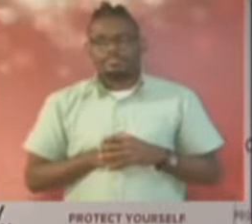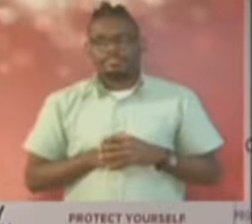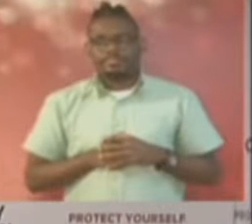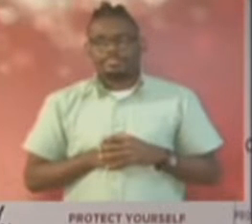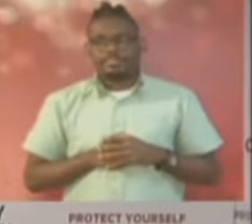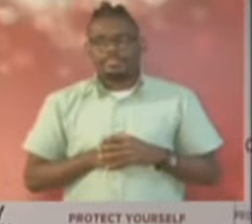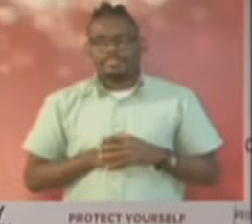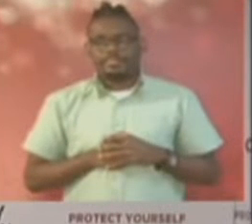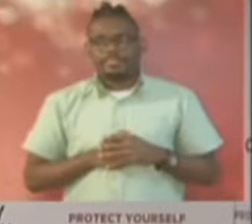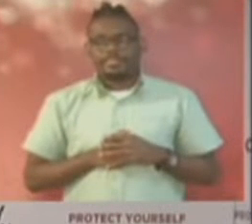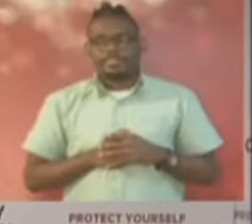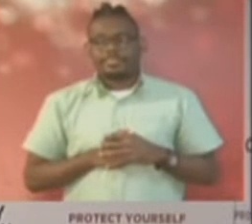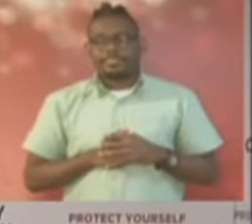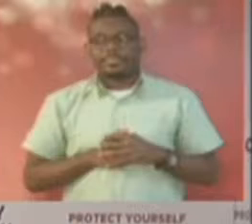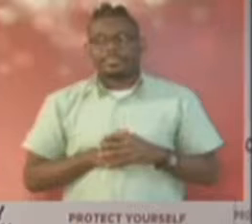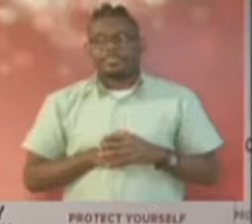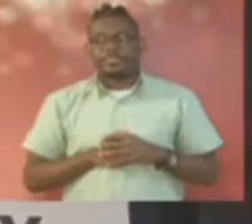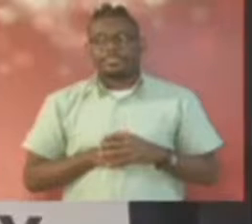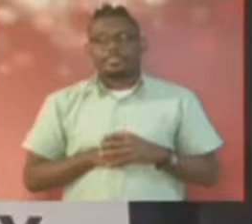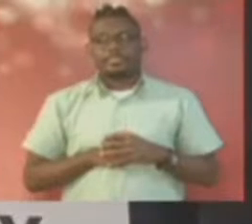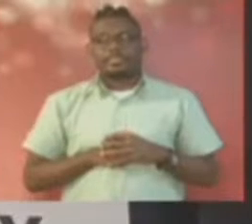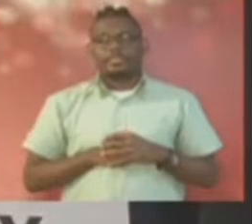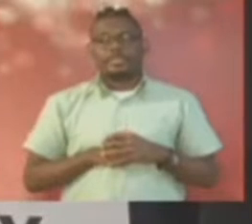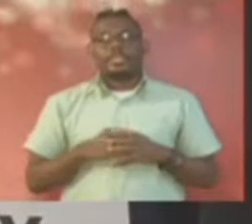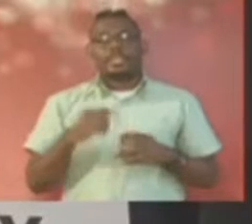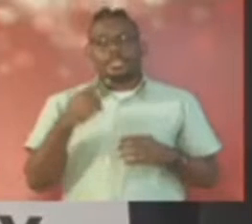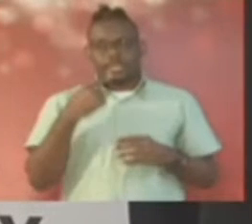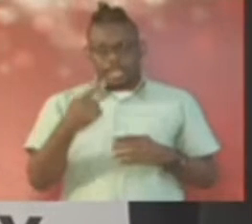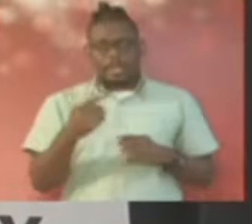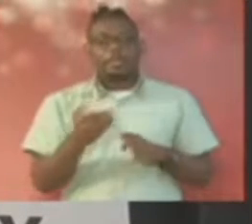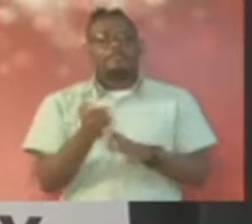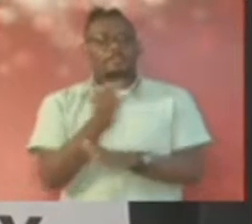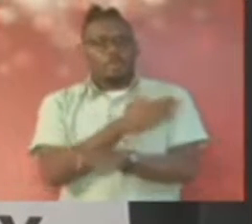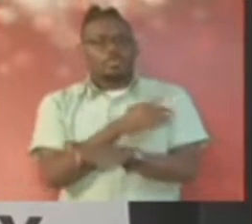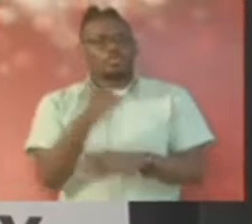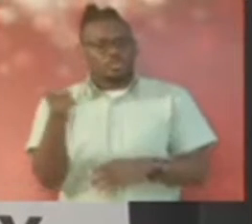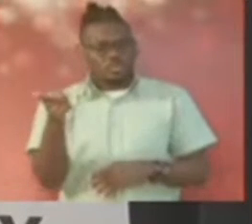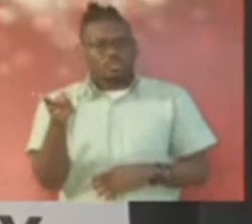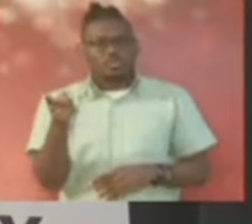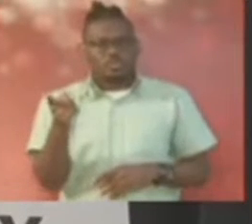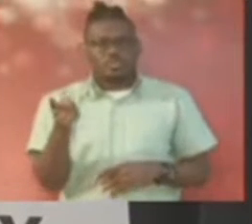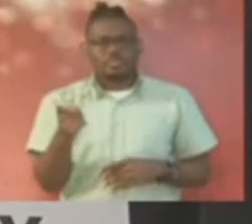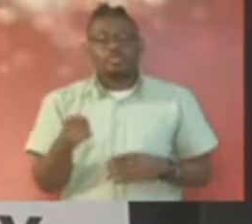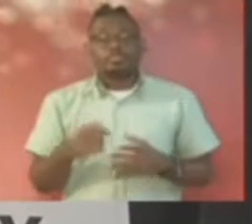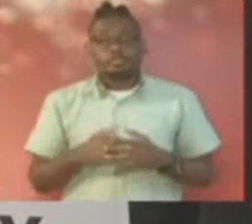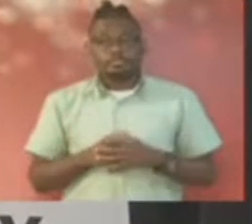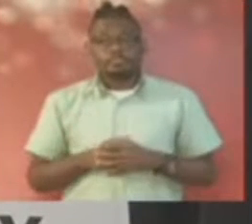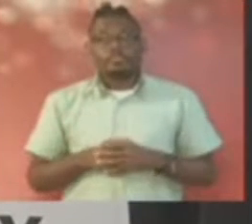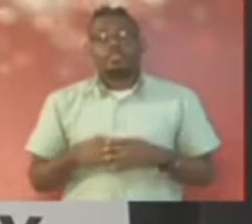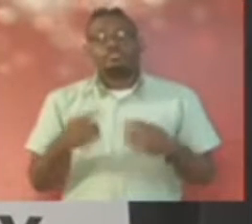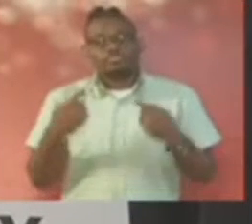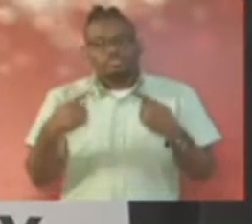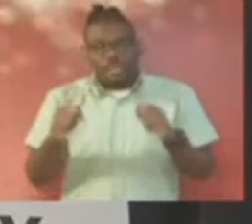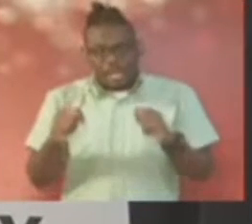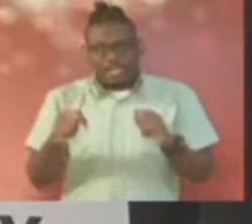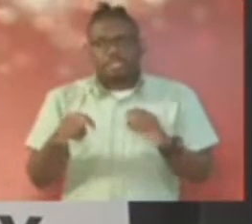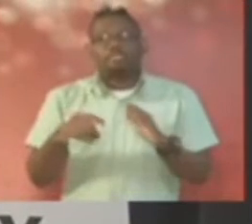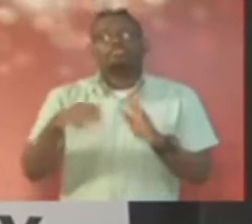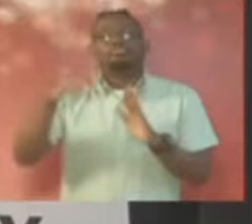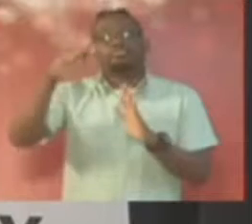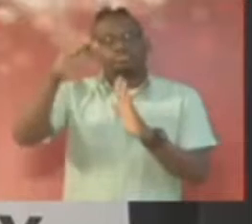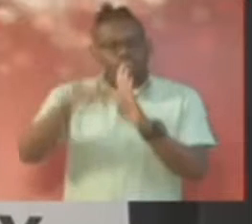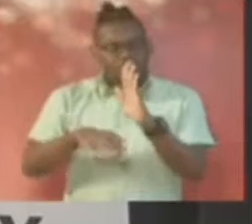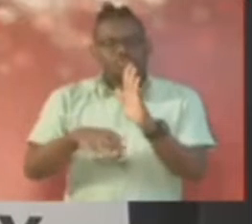Okay, so as I said before, the point that we're making is risk reduction, and there have actually